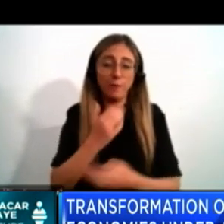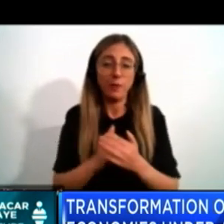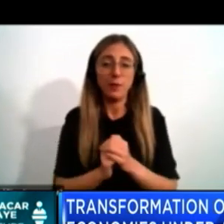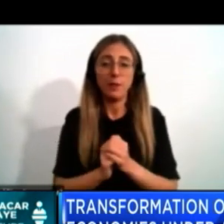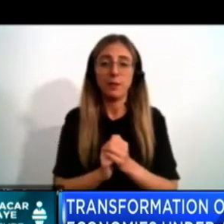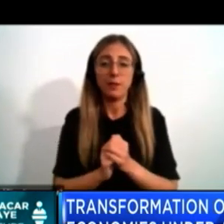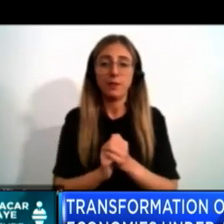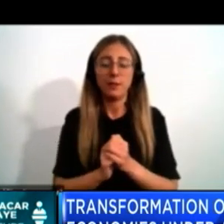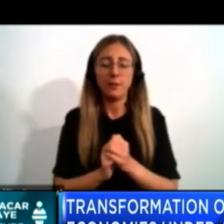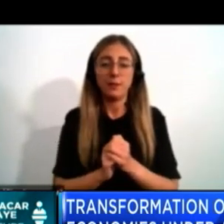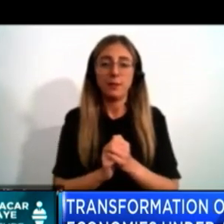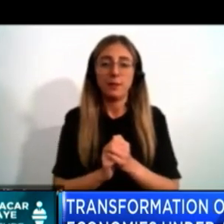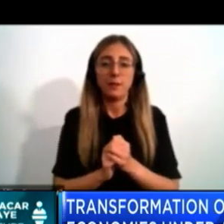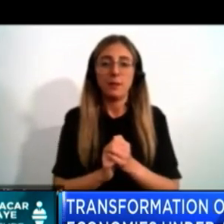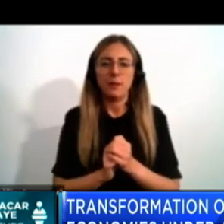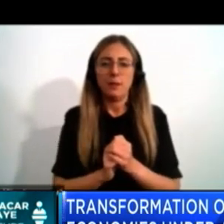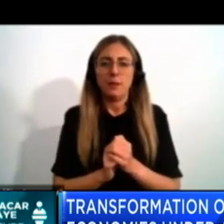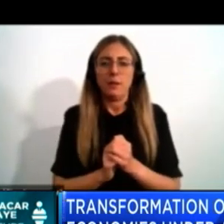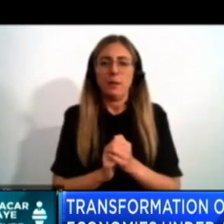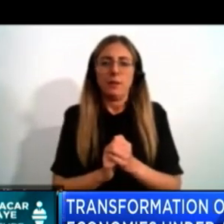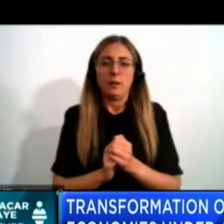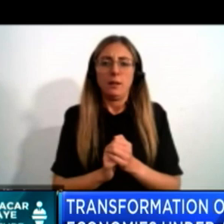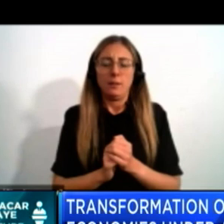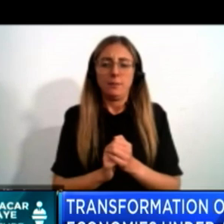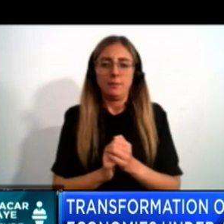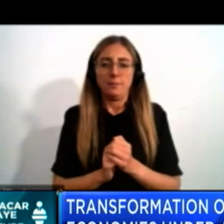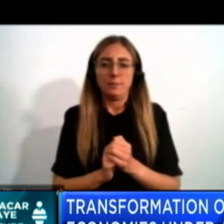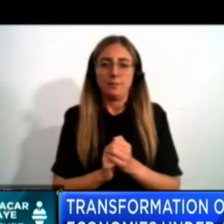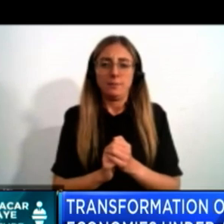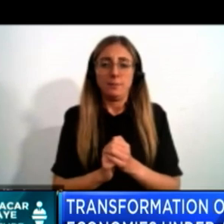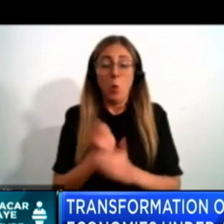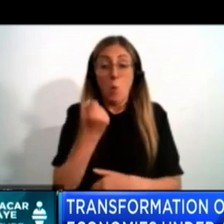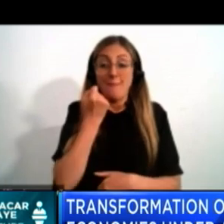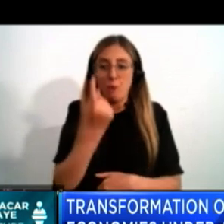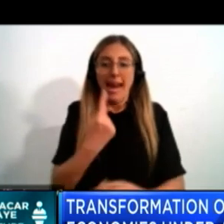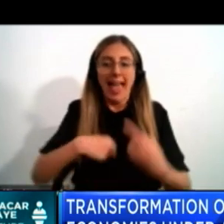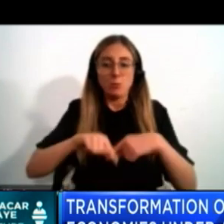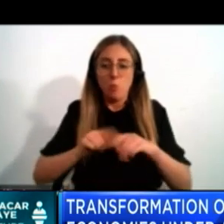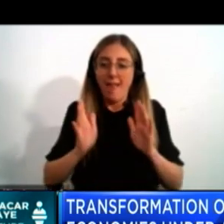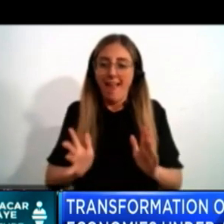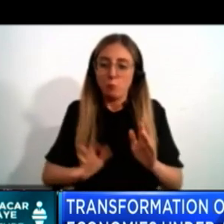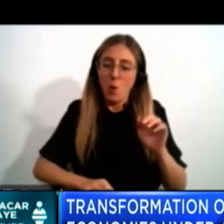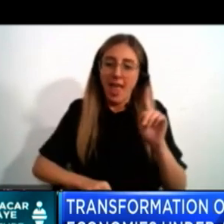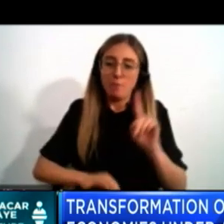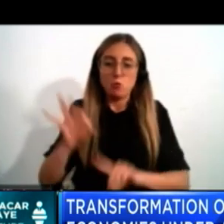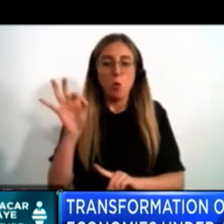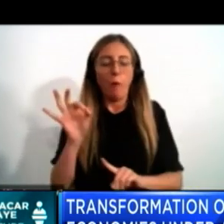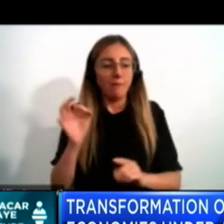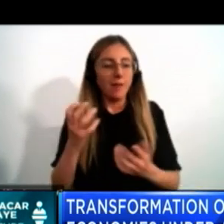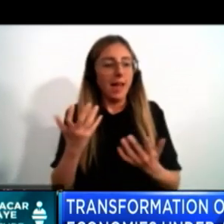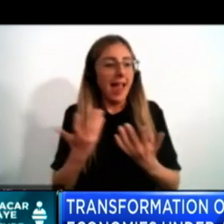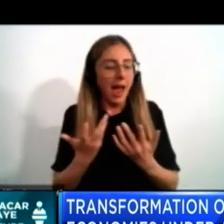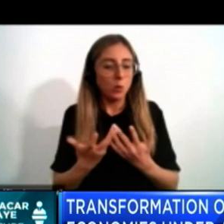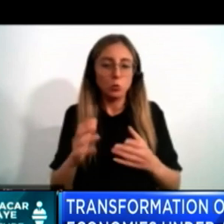of production and trade. Whereas the realization of the need to improve the technology content of Africa's